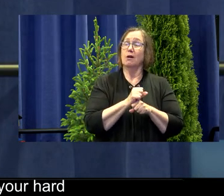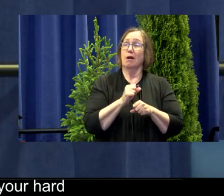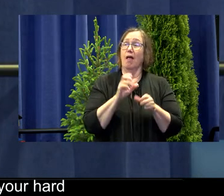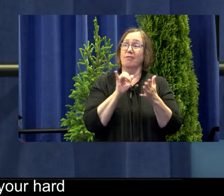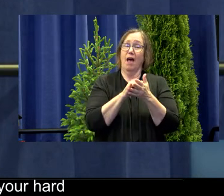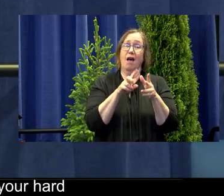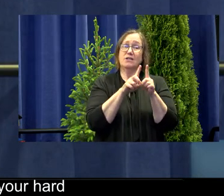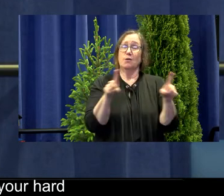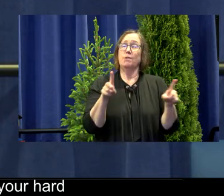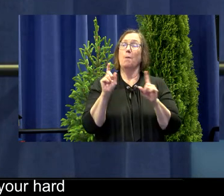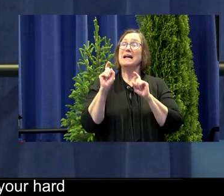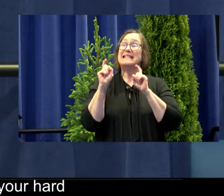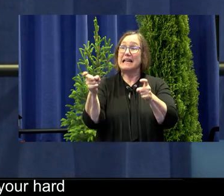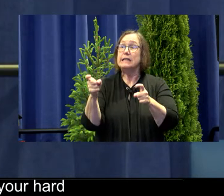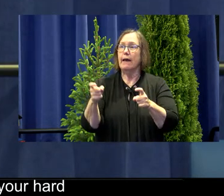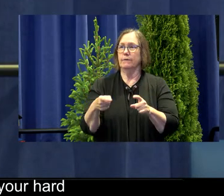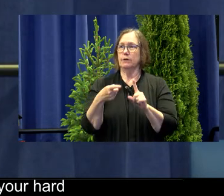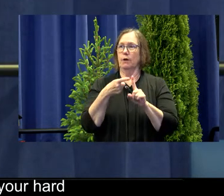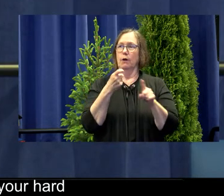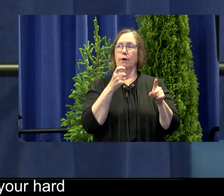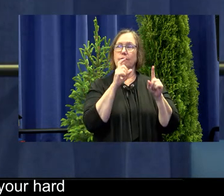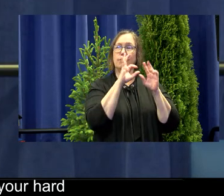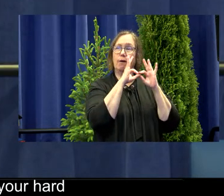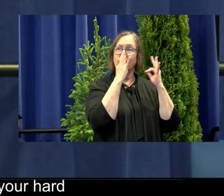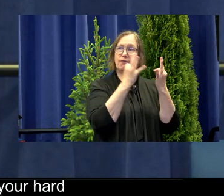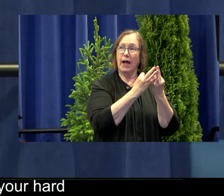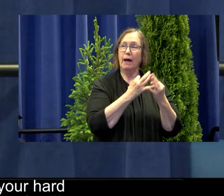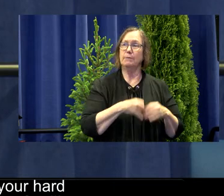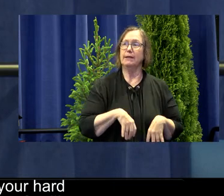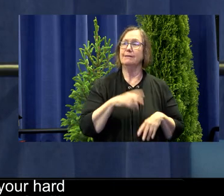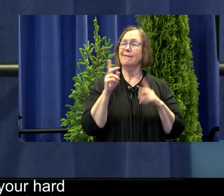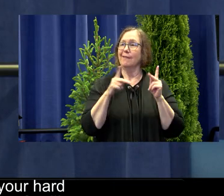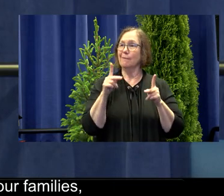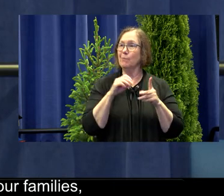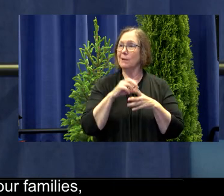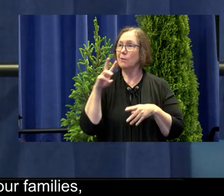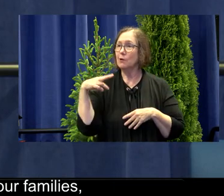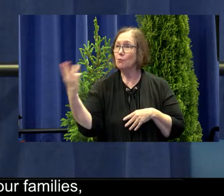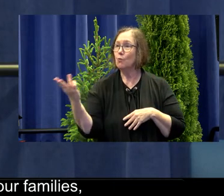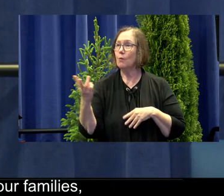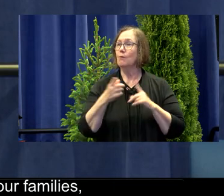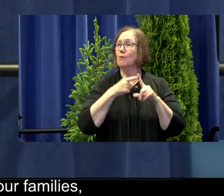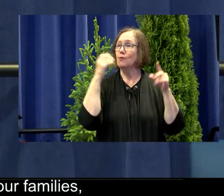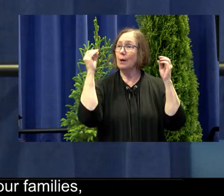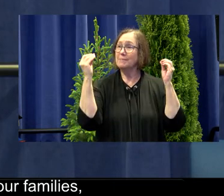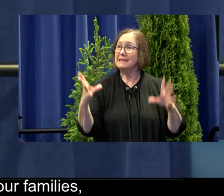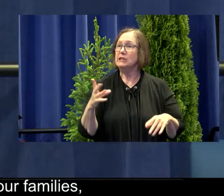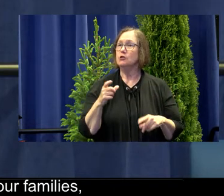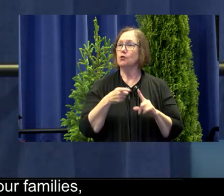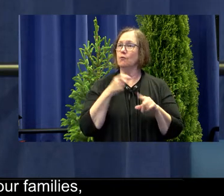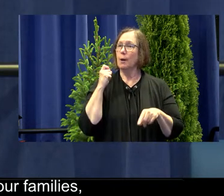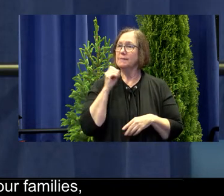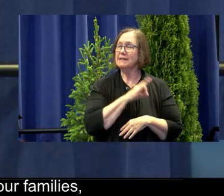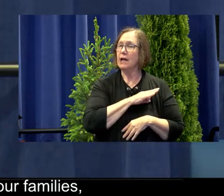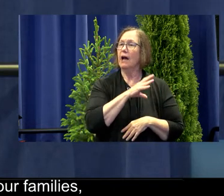many, your families, the people of Washington, our faculty and staff, and the many donors and